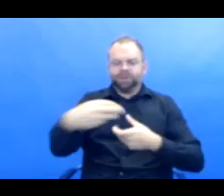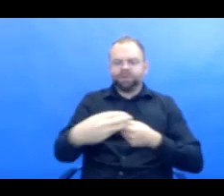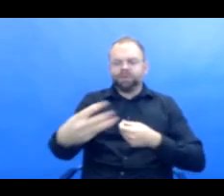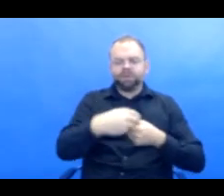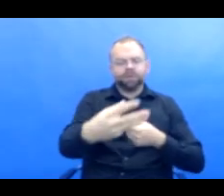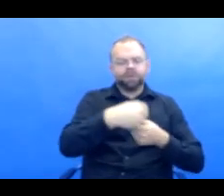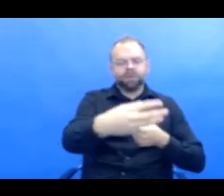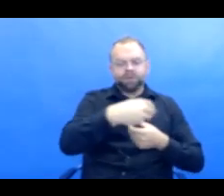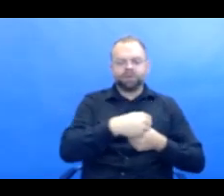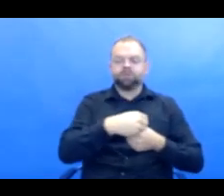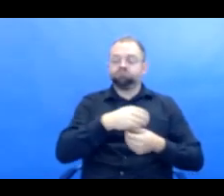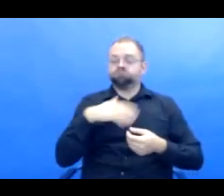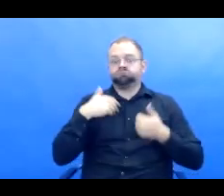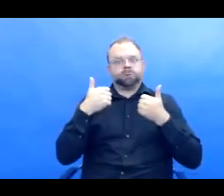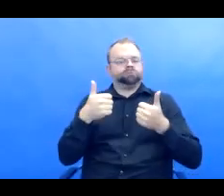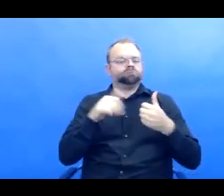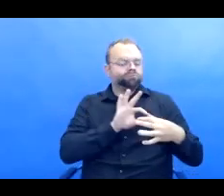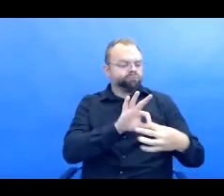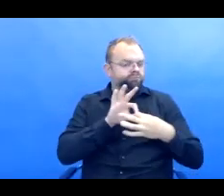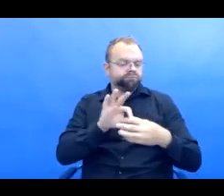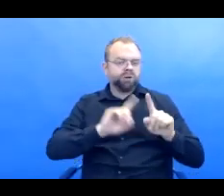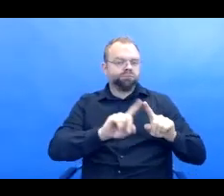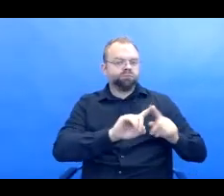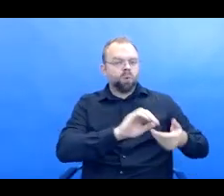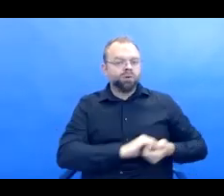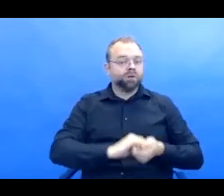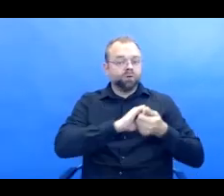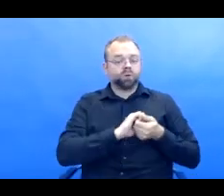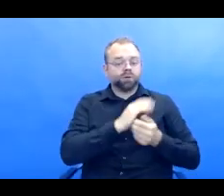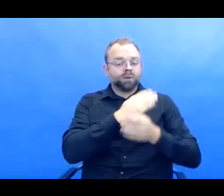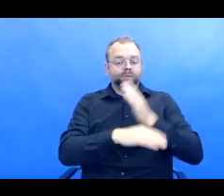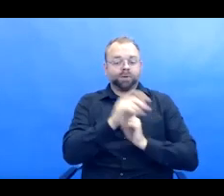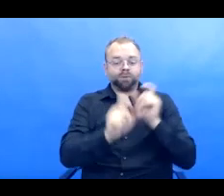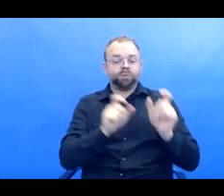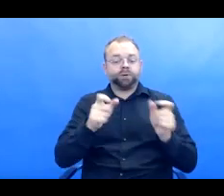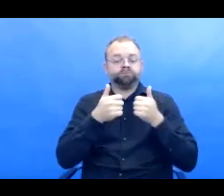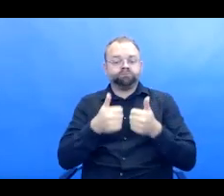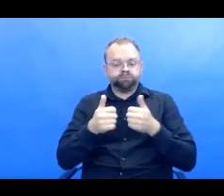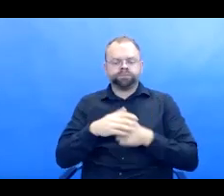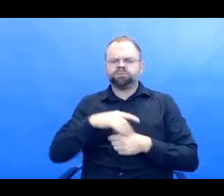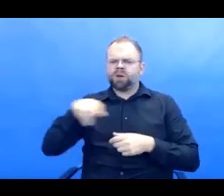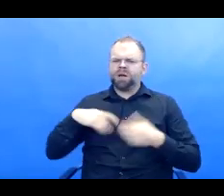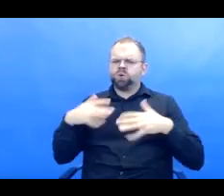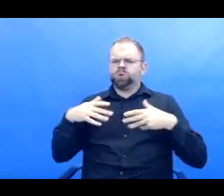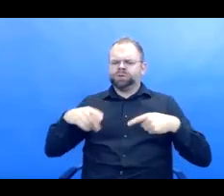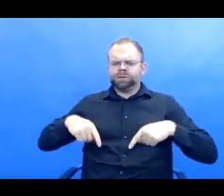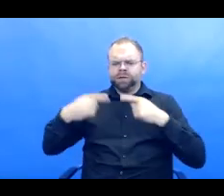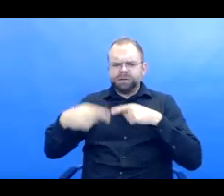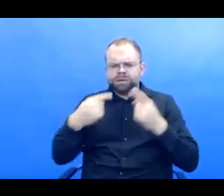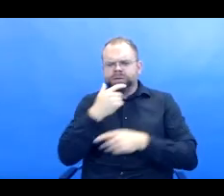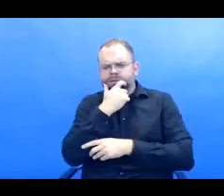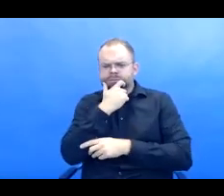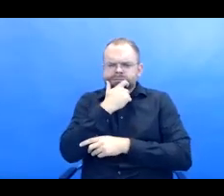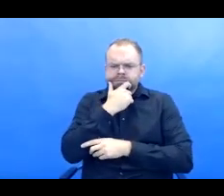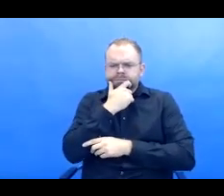So looking at social protection and pre-COVID-19, Kenya has a program known as Inua Jamii